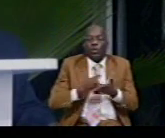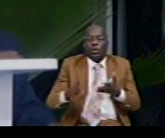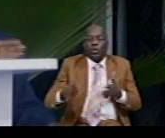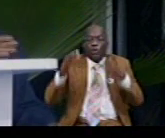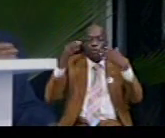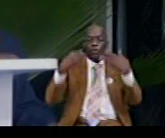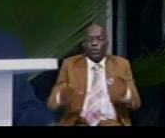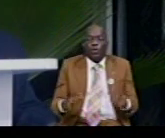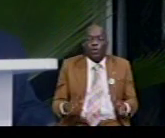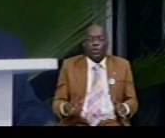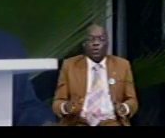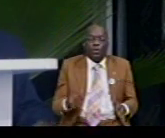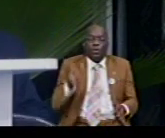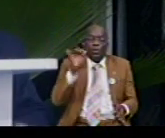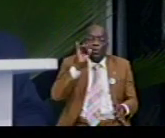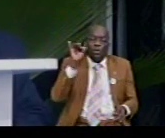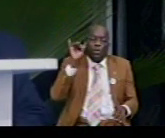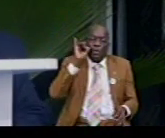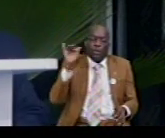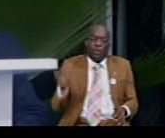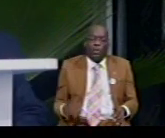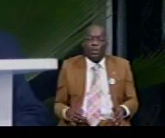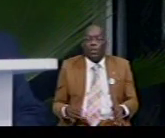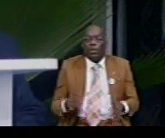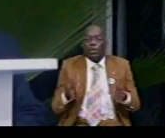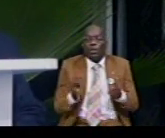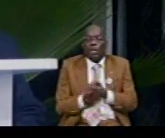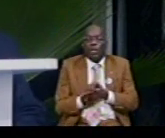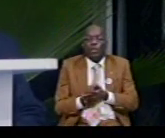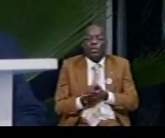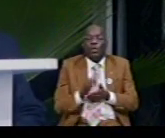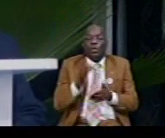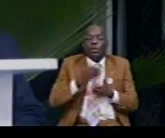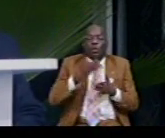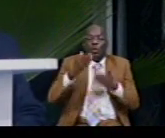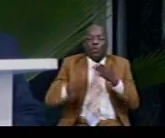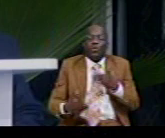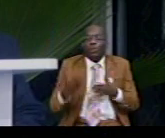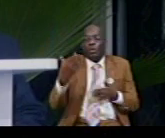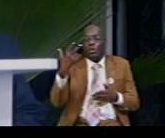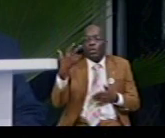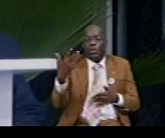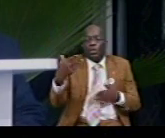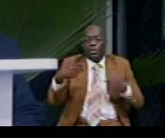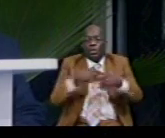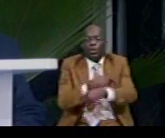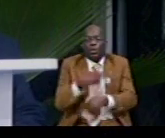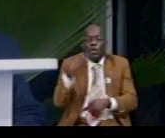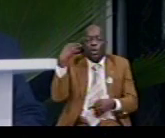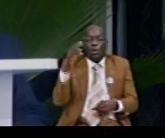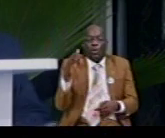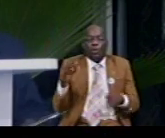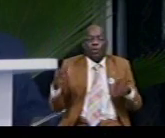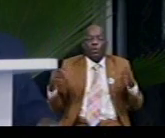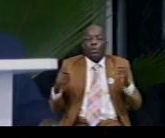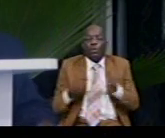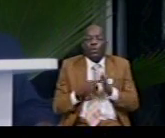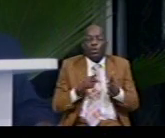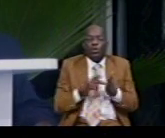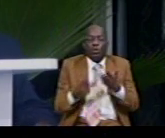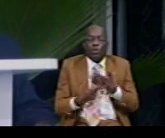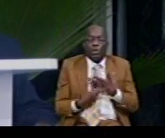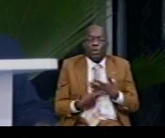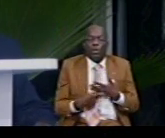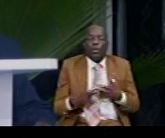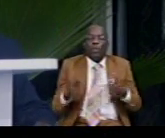away 3 days of the program. Today is the beginning into a new week, another 3 days